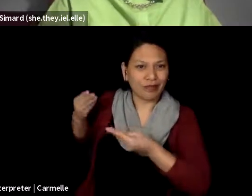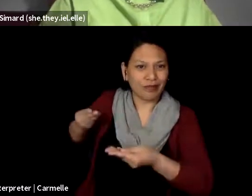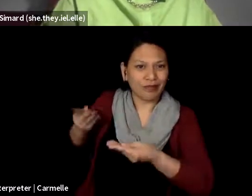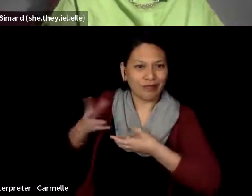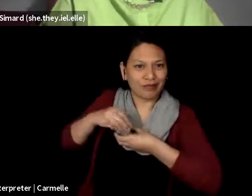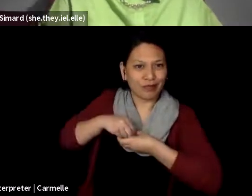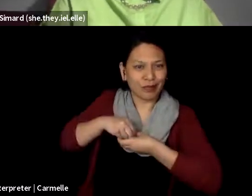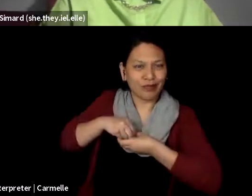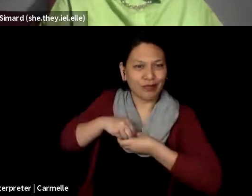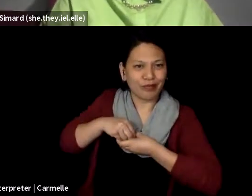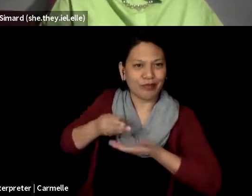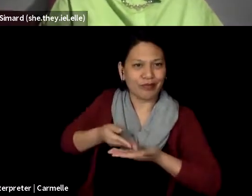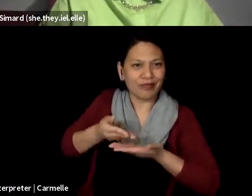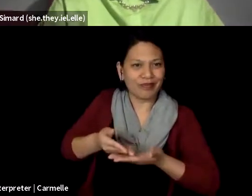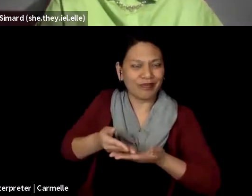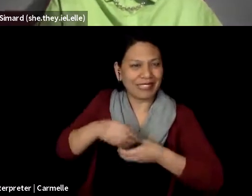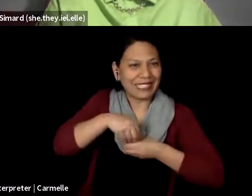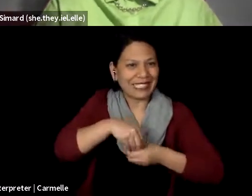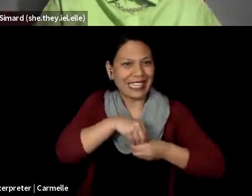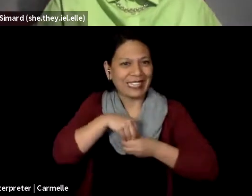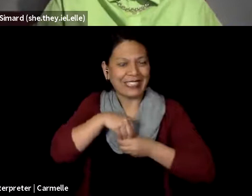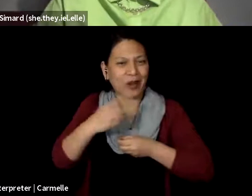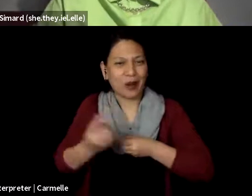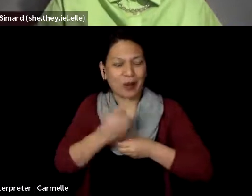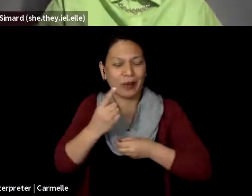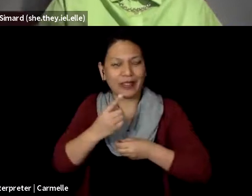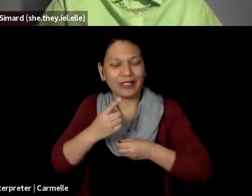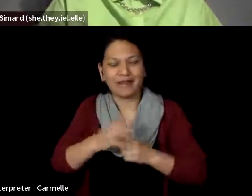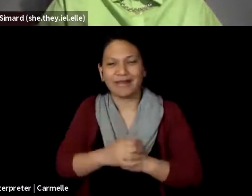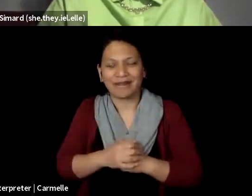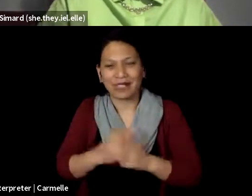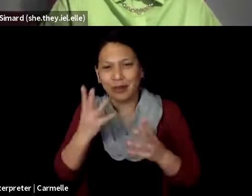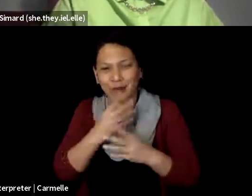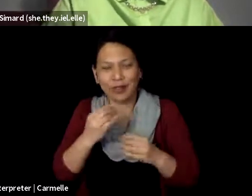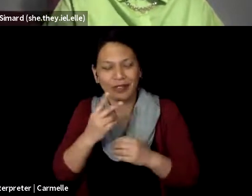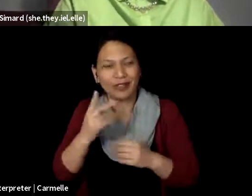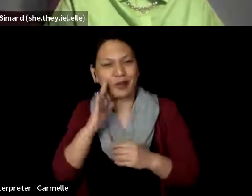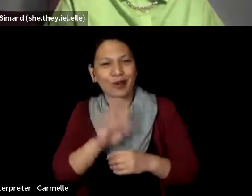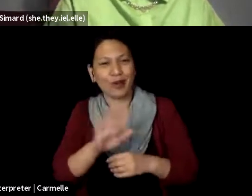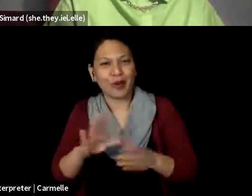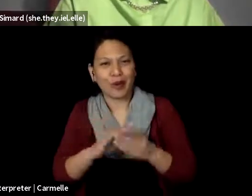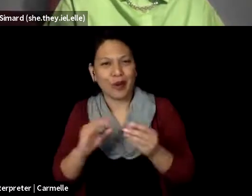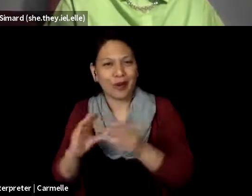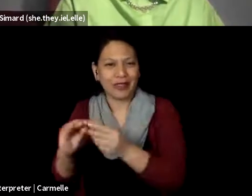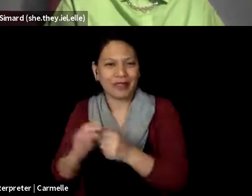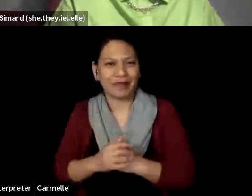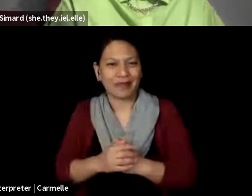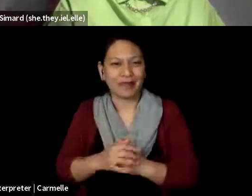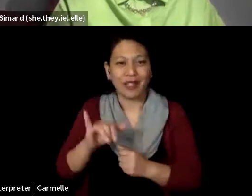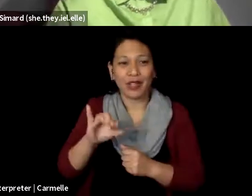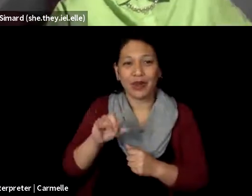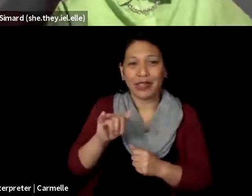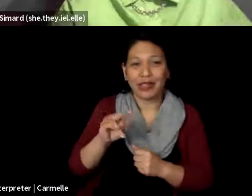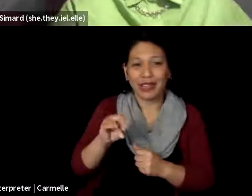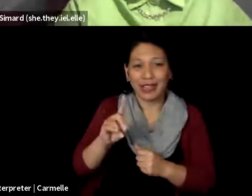And yeah, I think that it's just really beautiful to hear you both talk about it. Yolanda speaking. I think